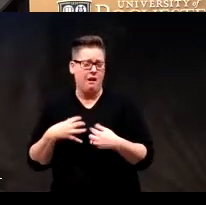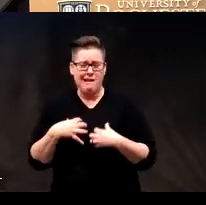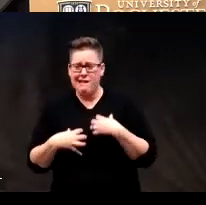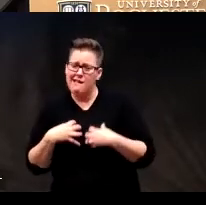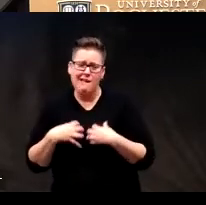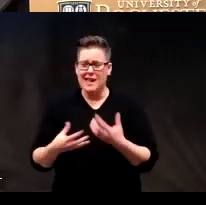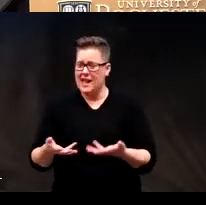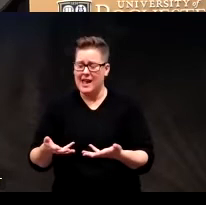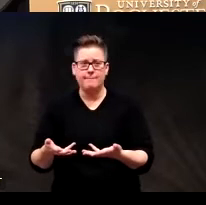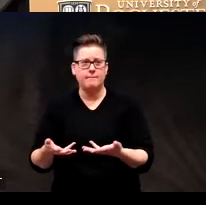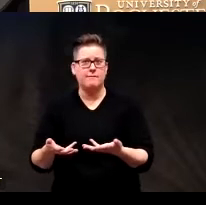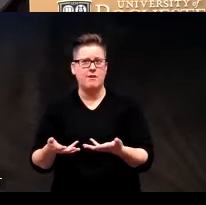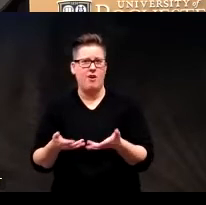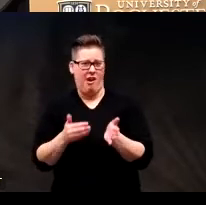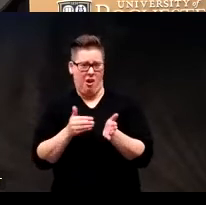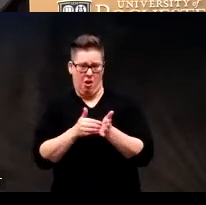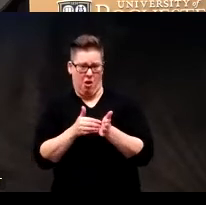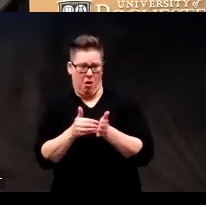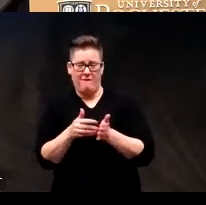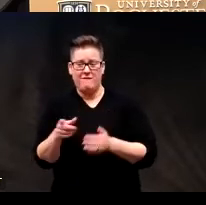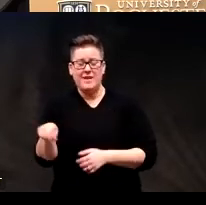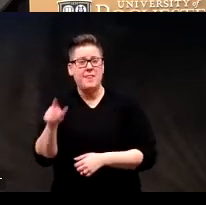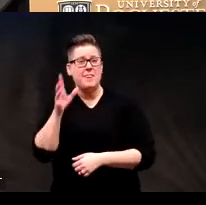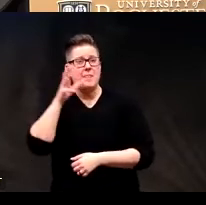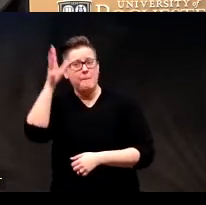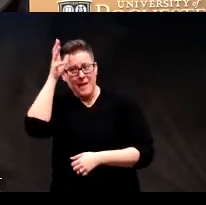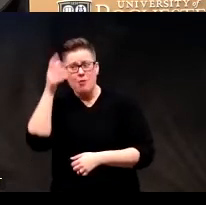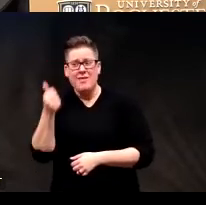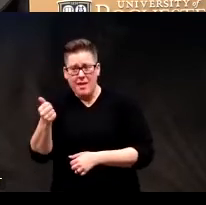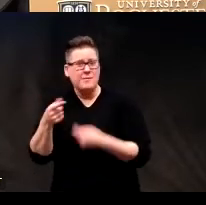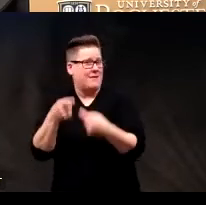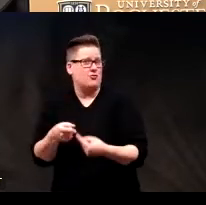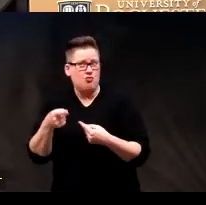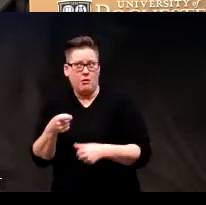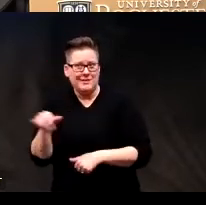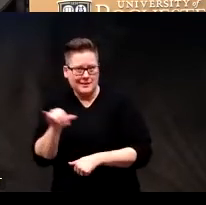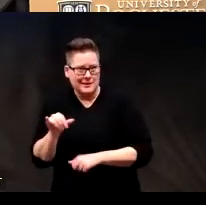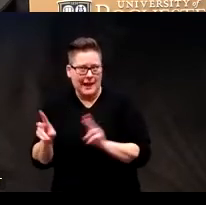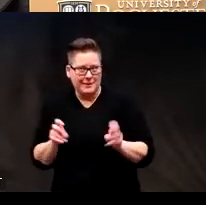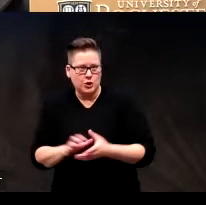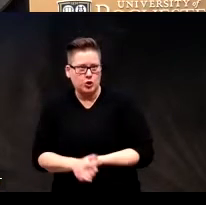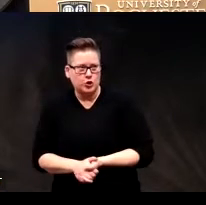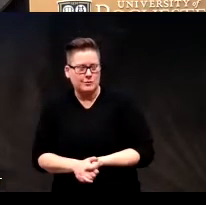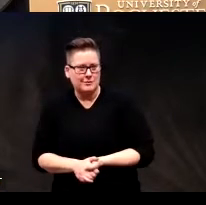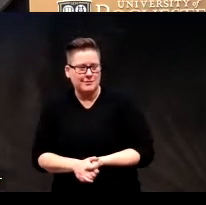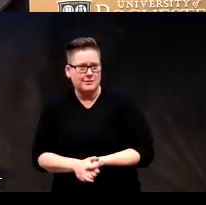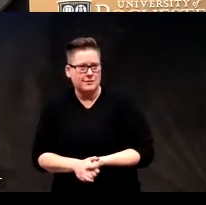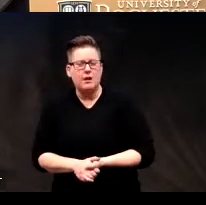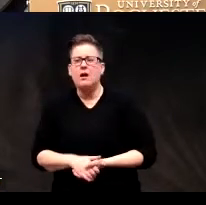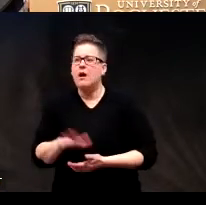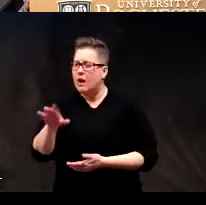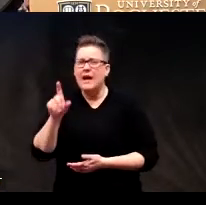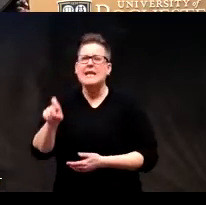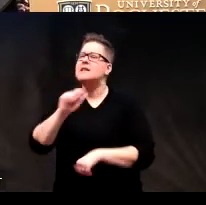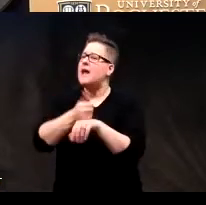And, 9 times out of 10, the parents also struggle with the same issues. So you're telling them to be